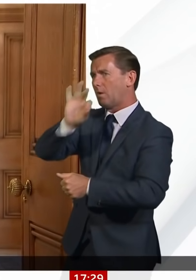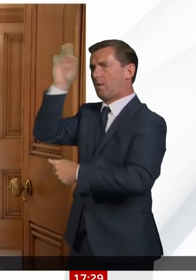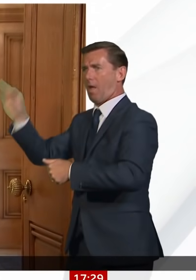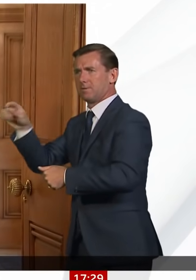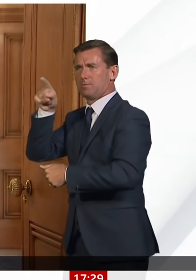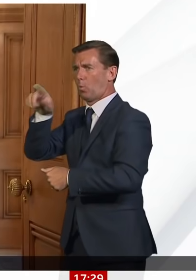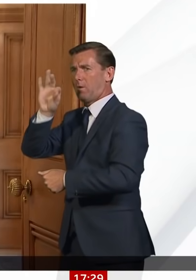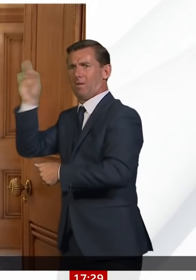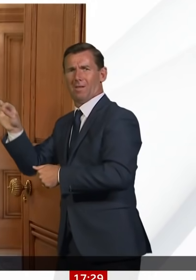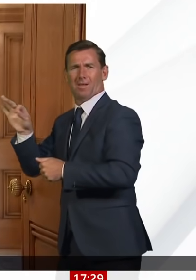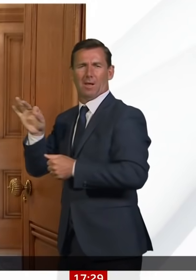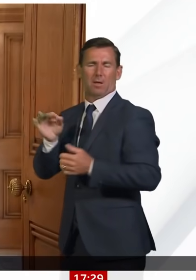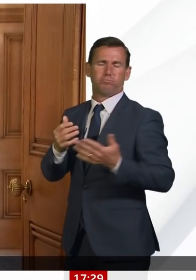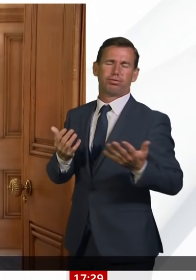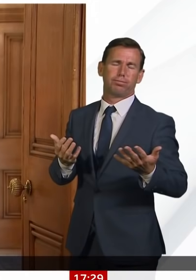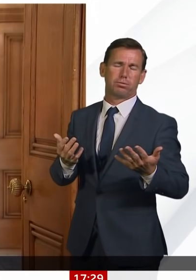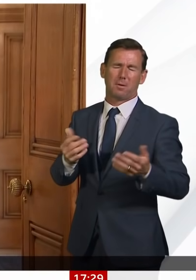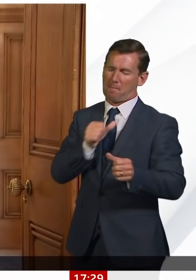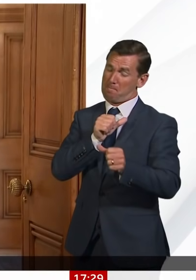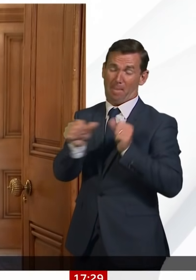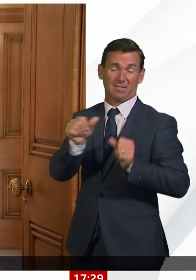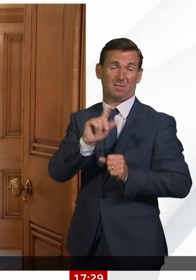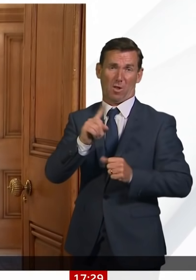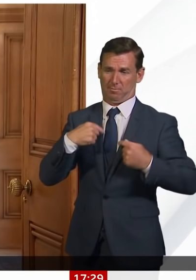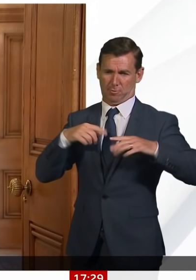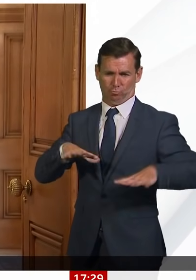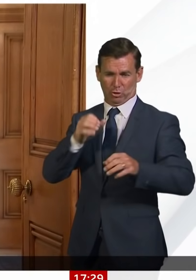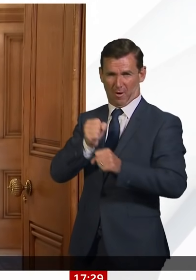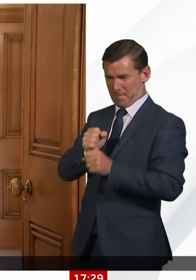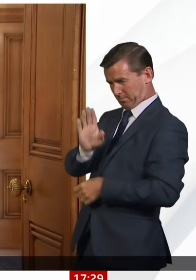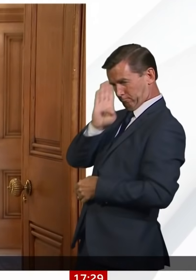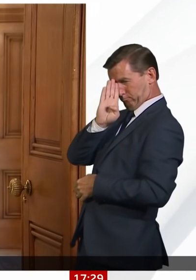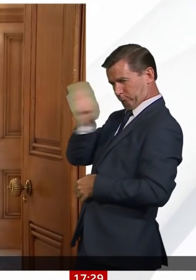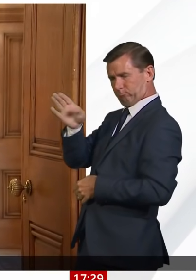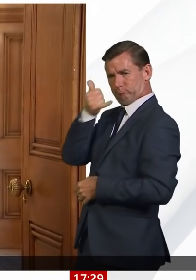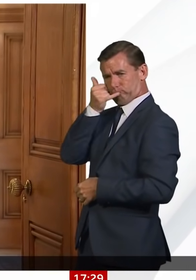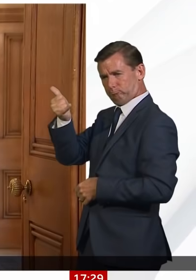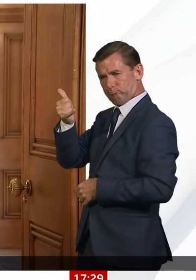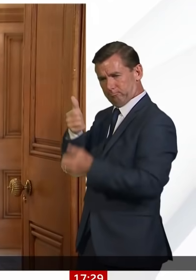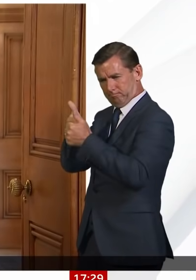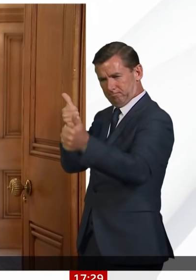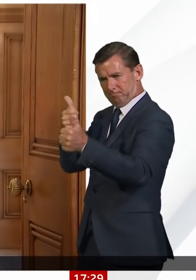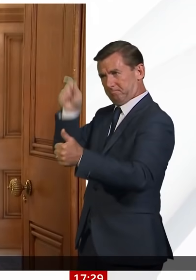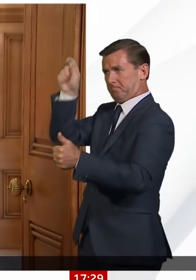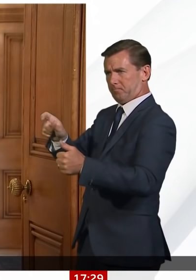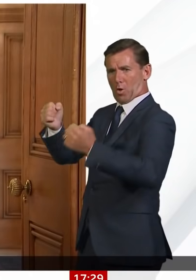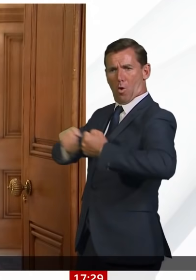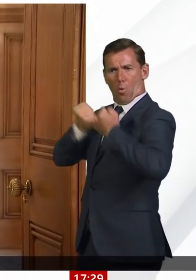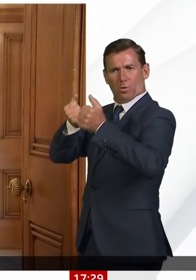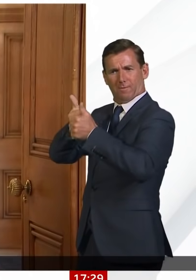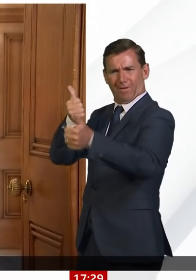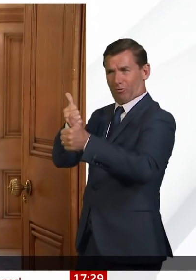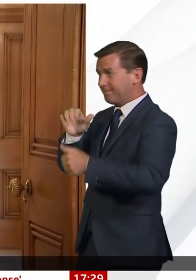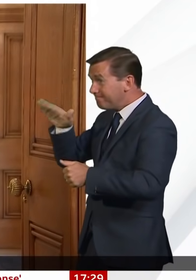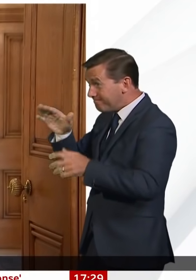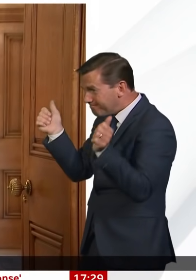but actually if you get directly to the factory owner, then you get a more secure supply. So it is a complicated picture. And none of this